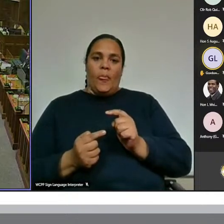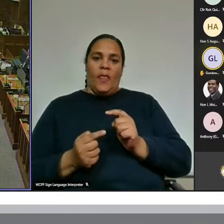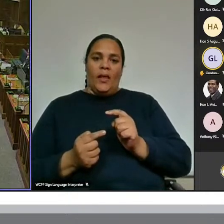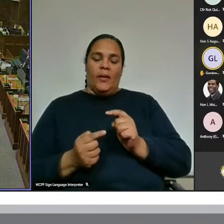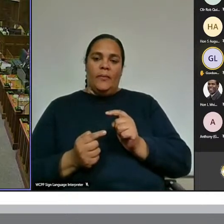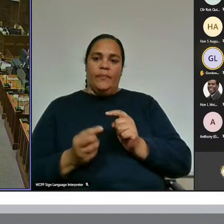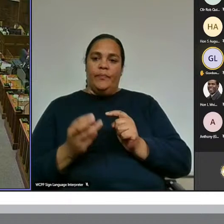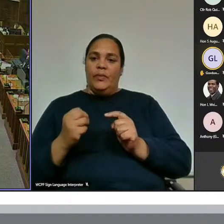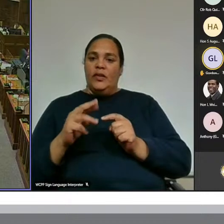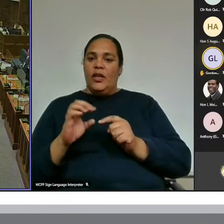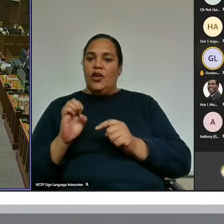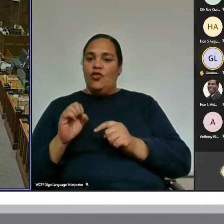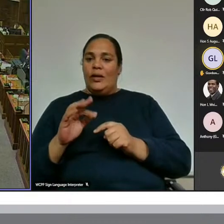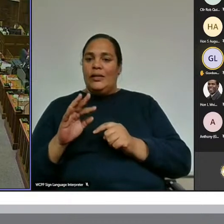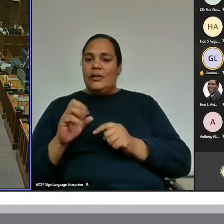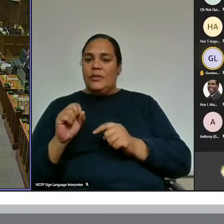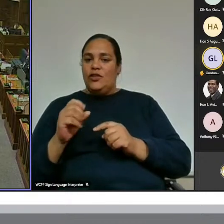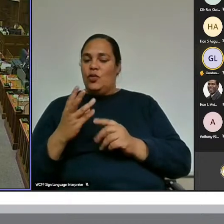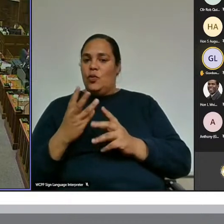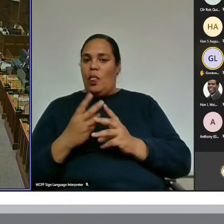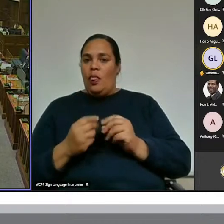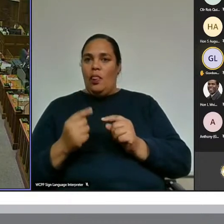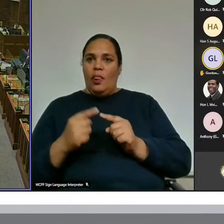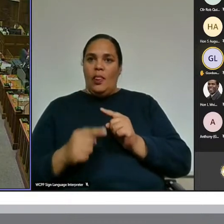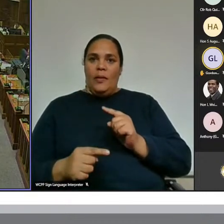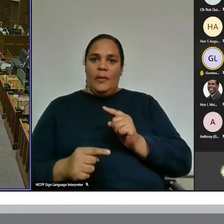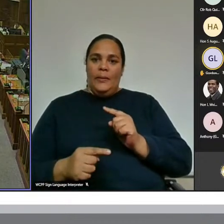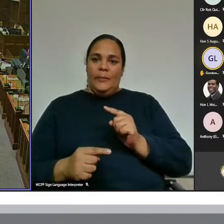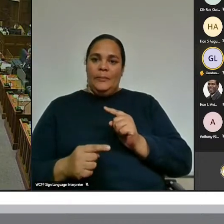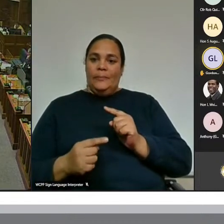Mr. Rasmus, you faded away. You're still